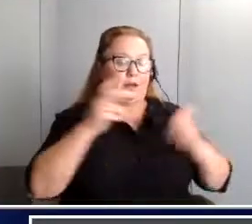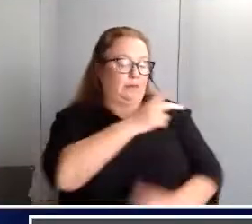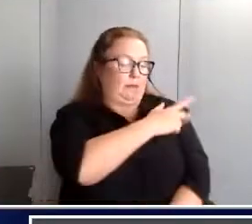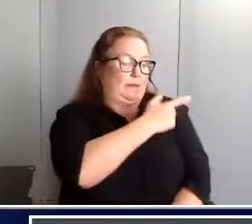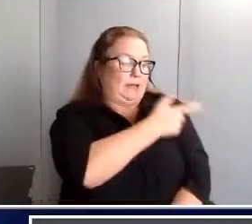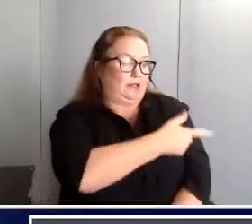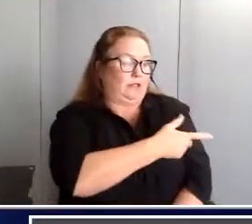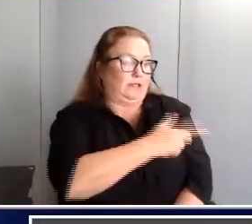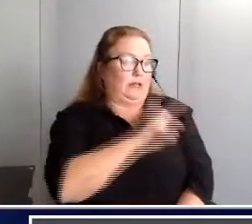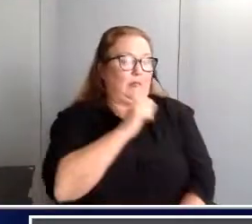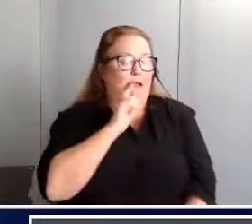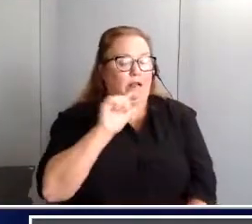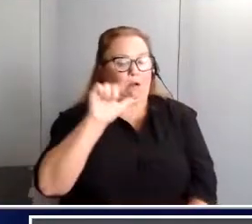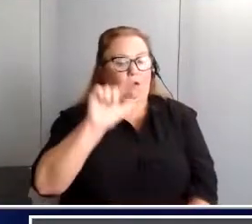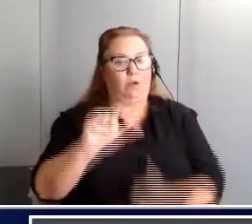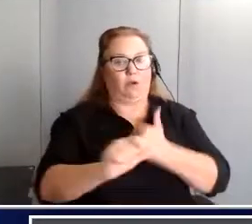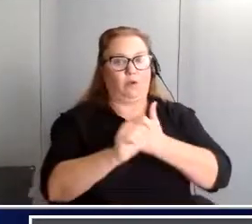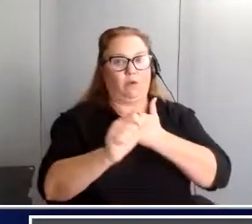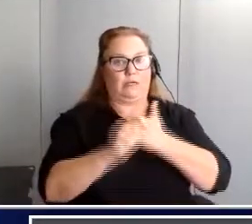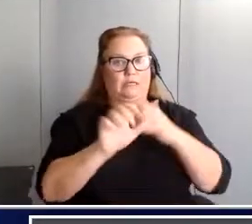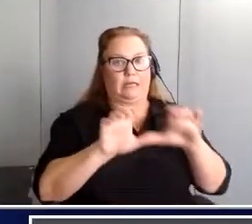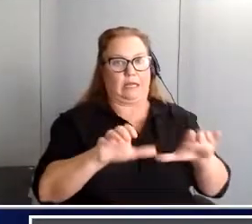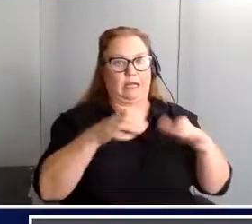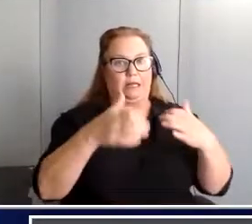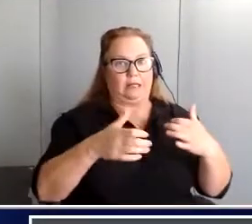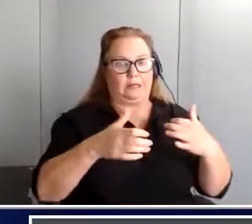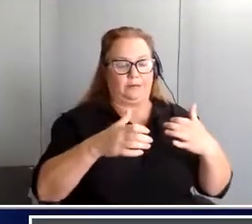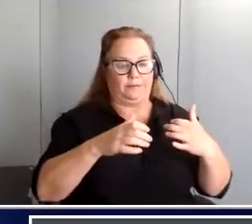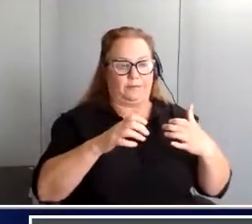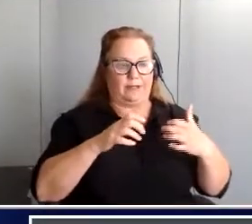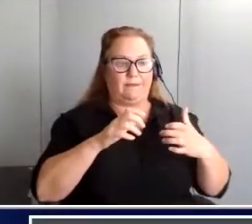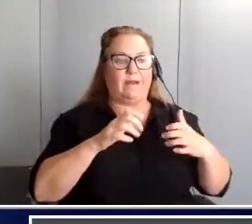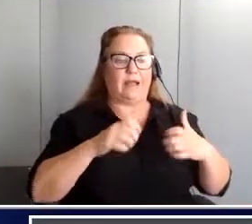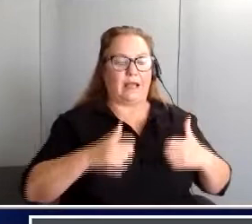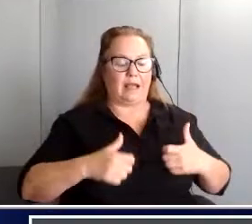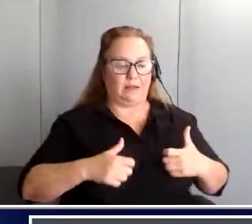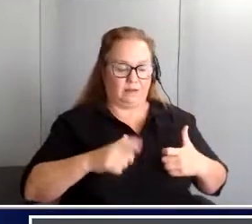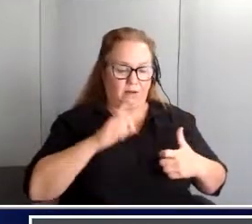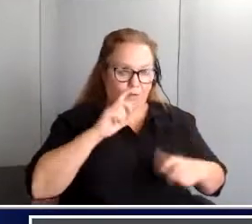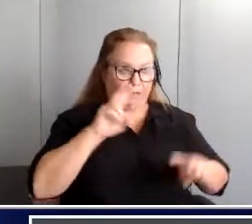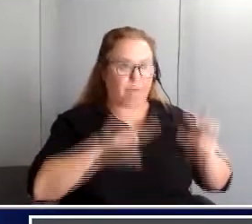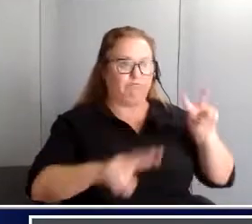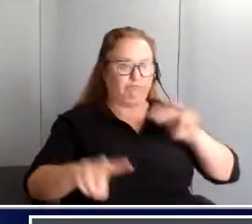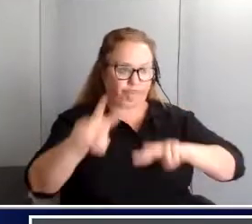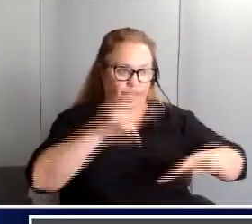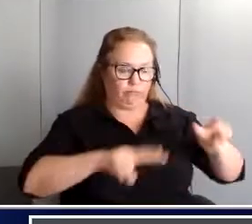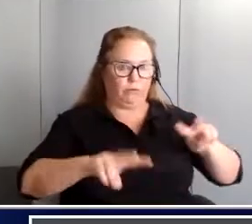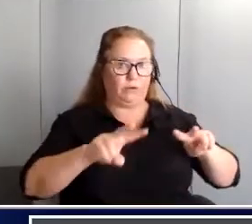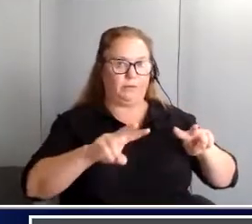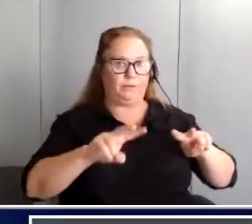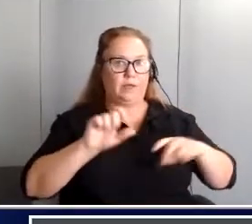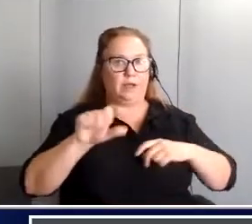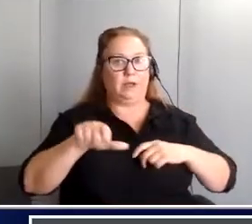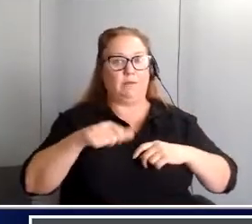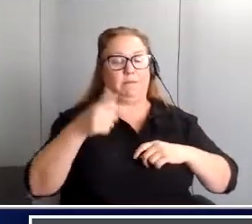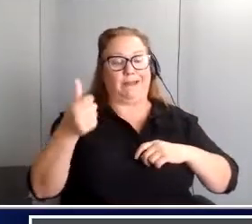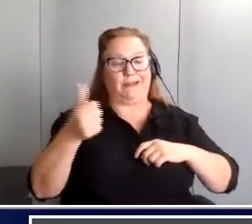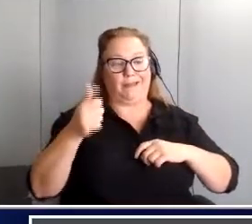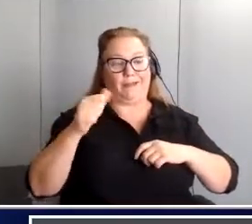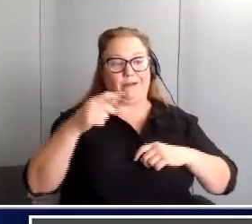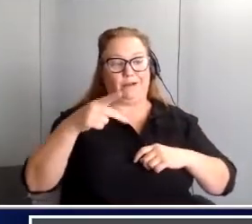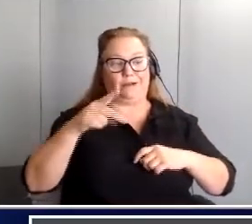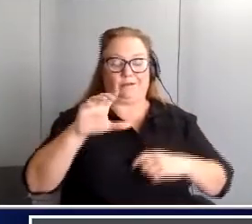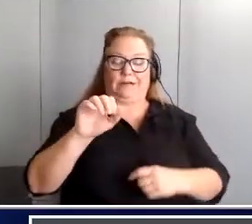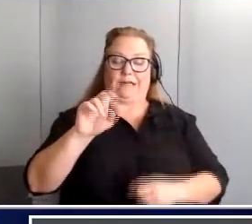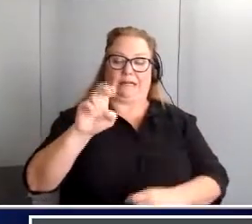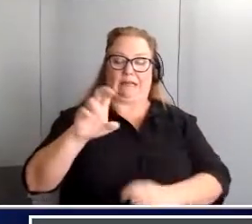lower risk category of active surveillance. So my fellow prostate cancer patients out here will all remember what it's